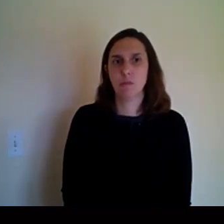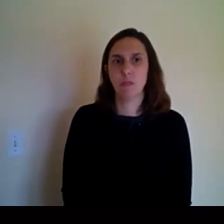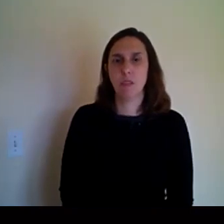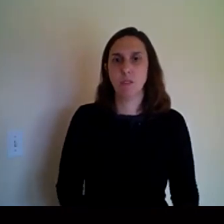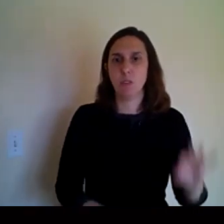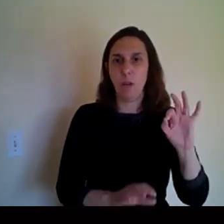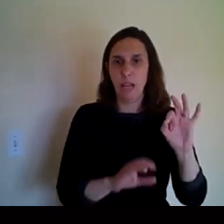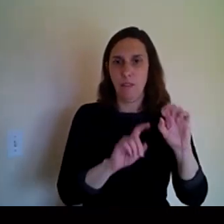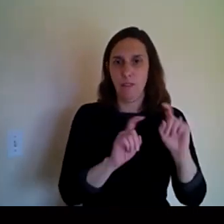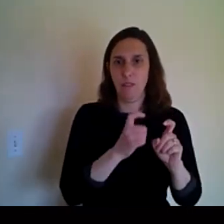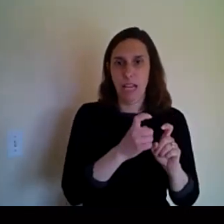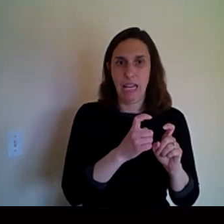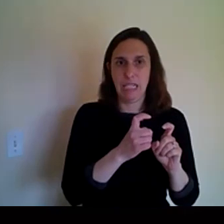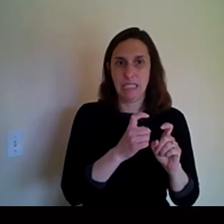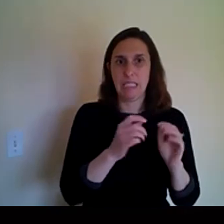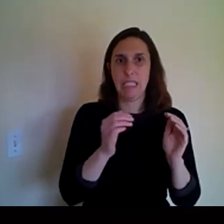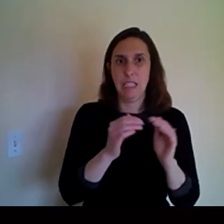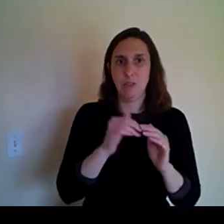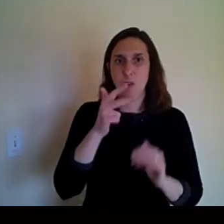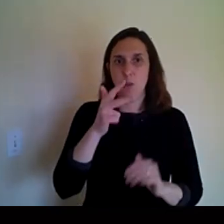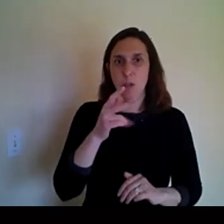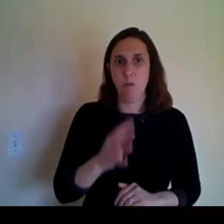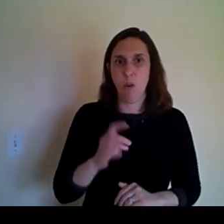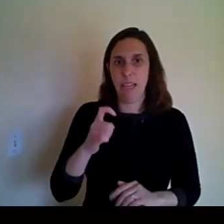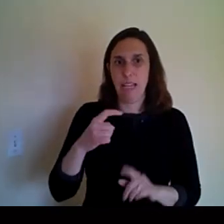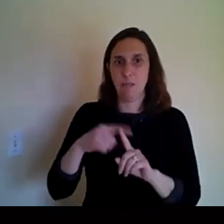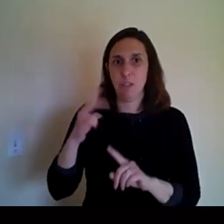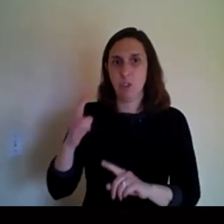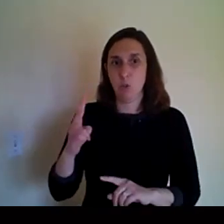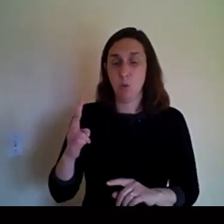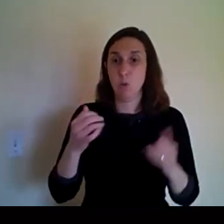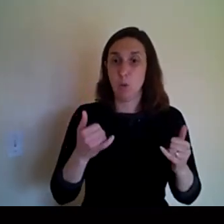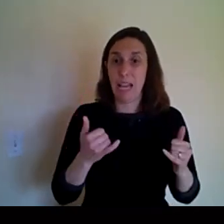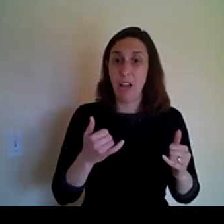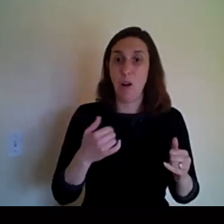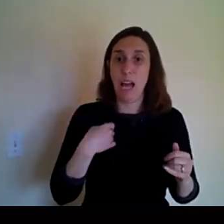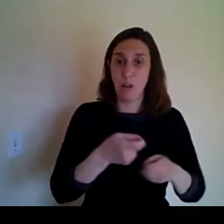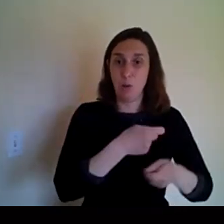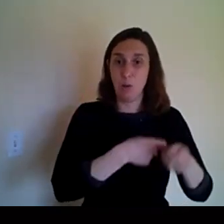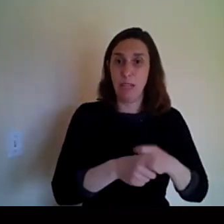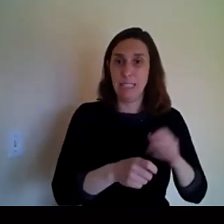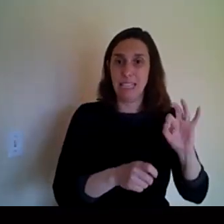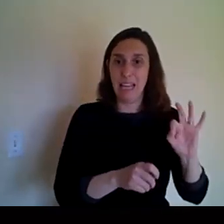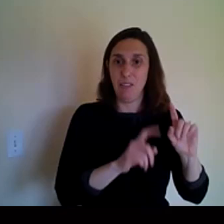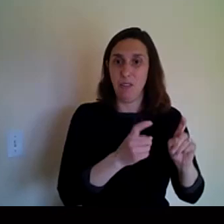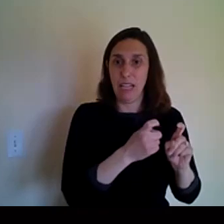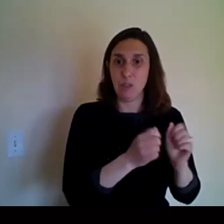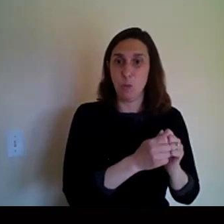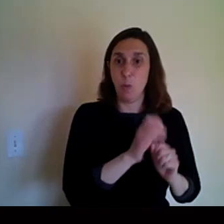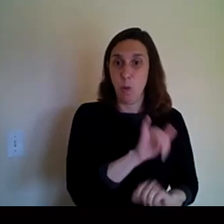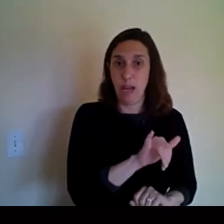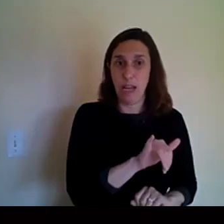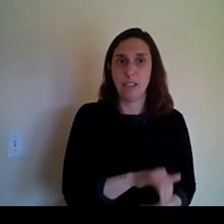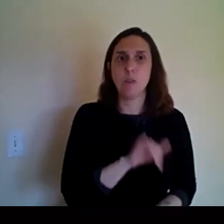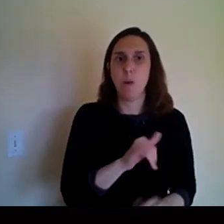x plus 2. I'm going to replace f of x with y. So this becomes y equals